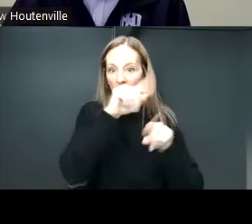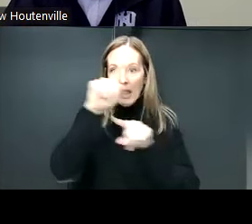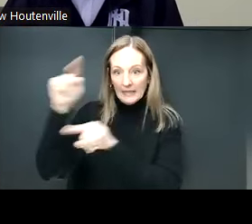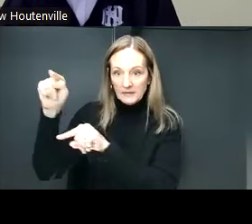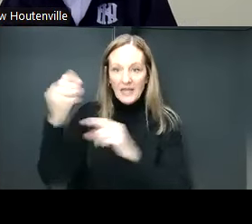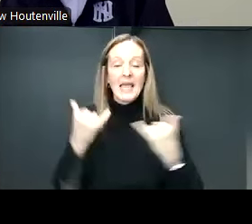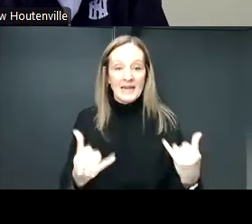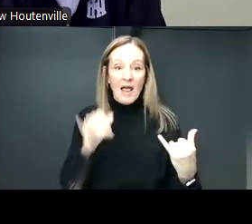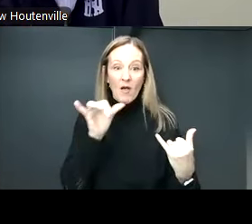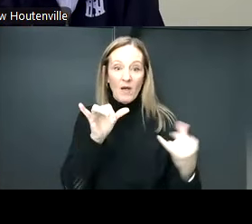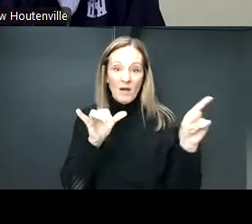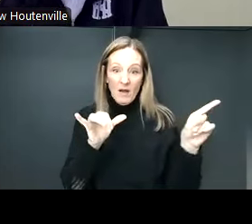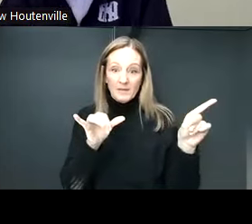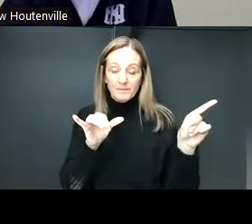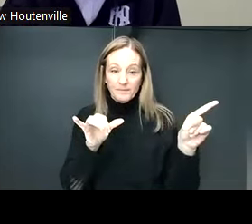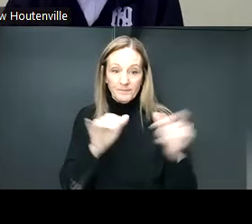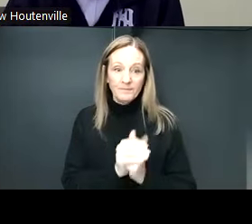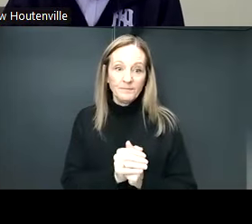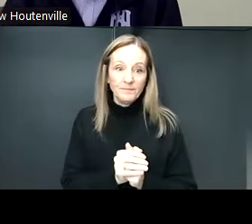following.